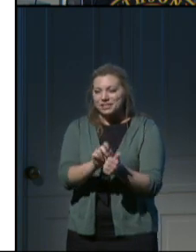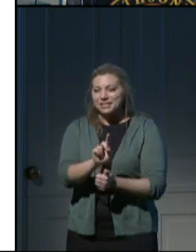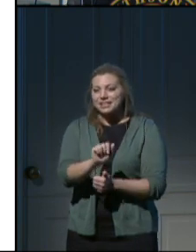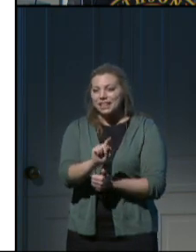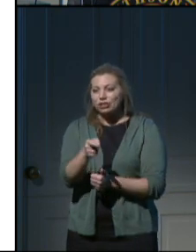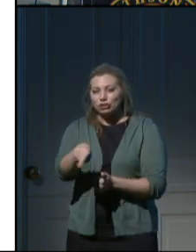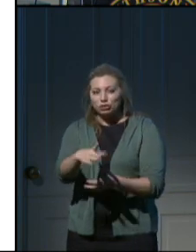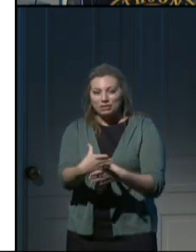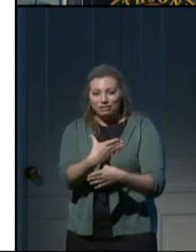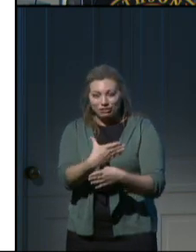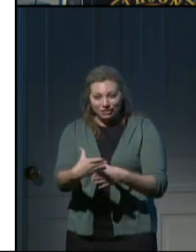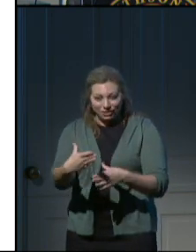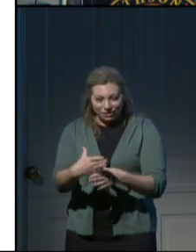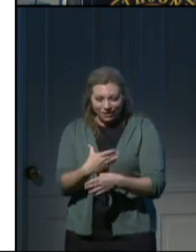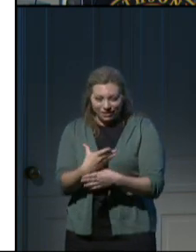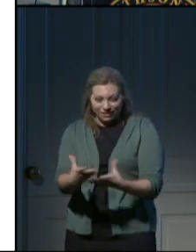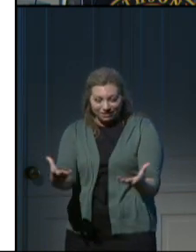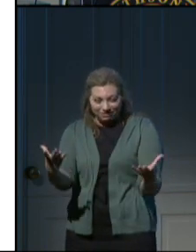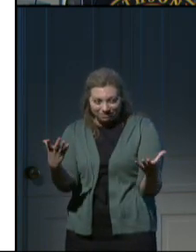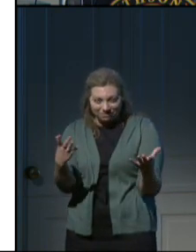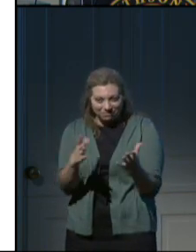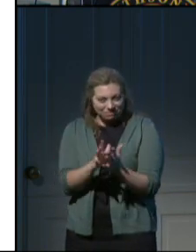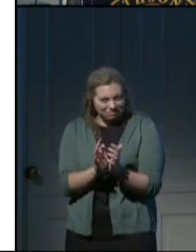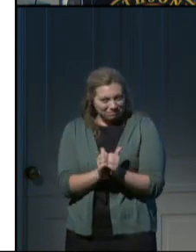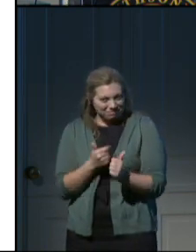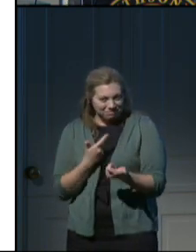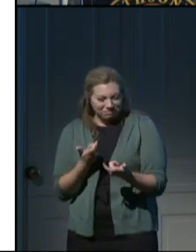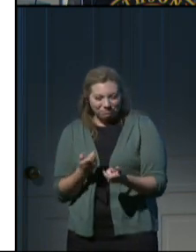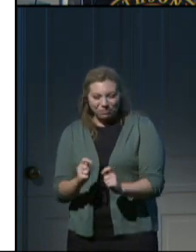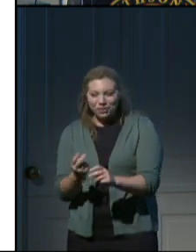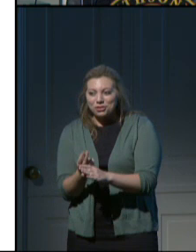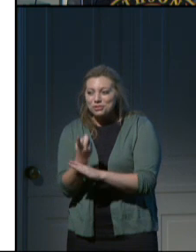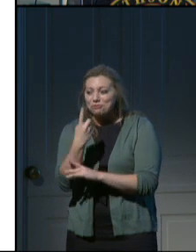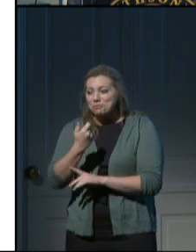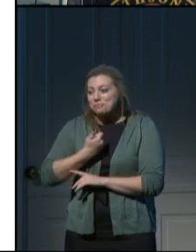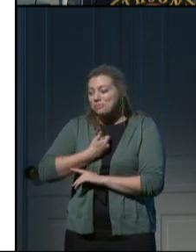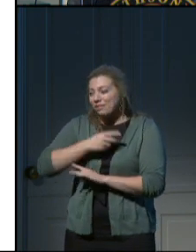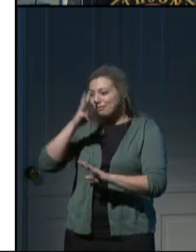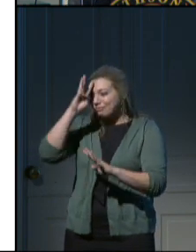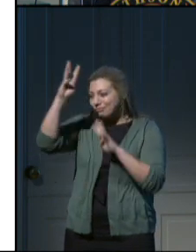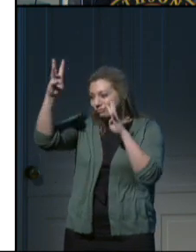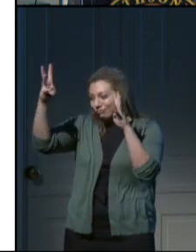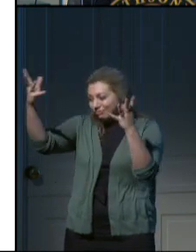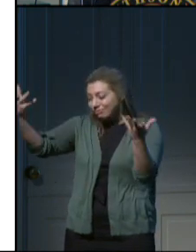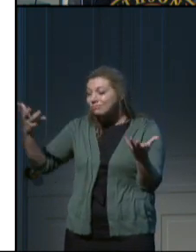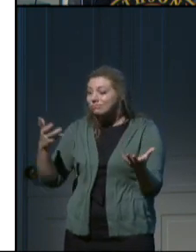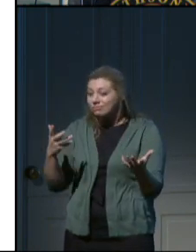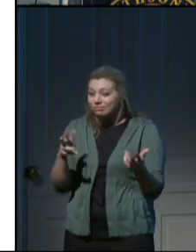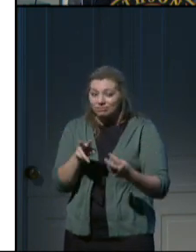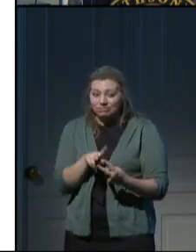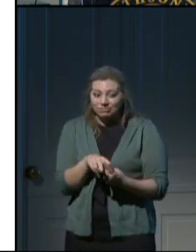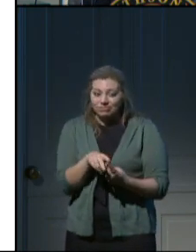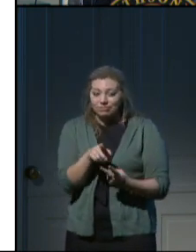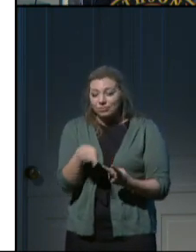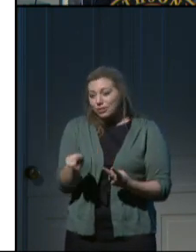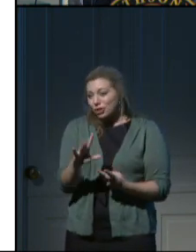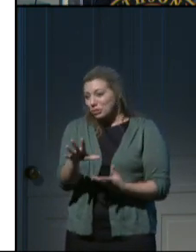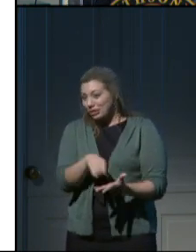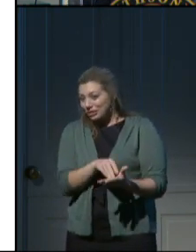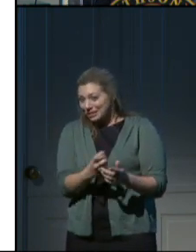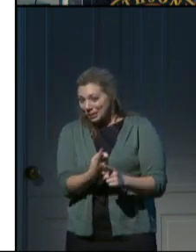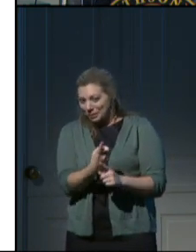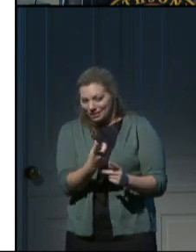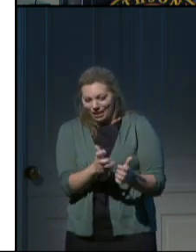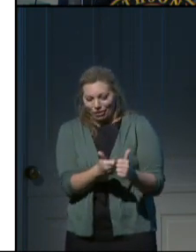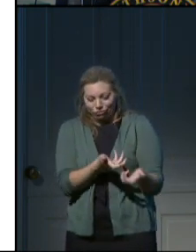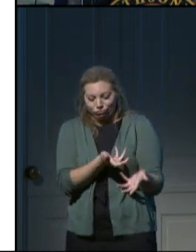you share and how I try to use it for my own creativity, and maybe either you will learn something